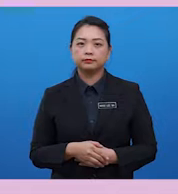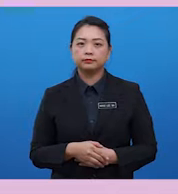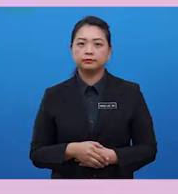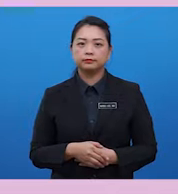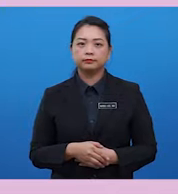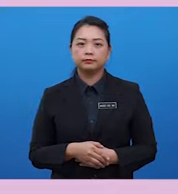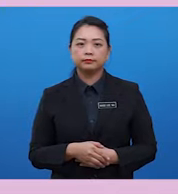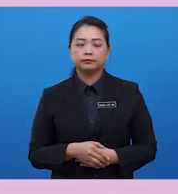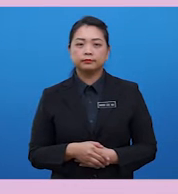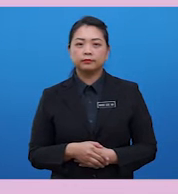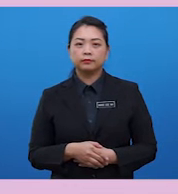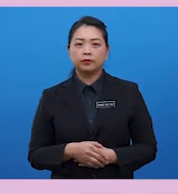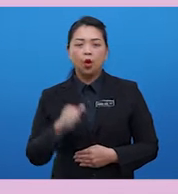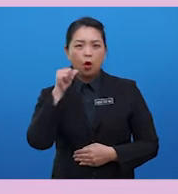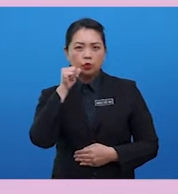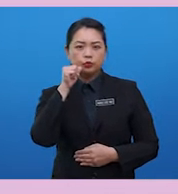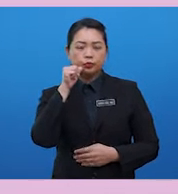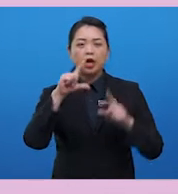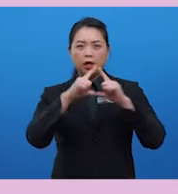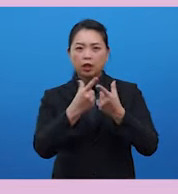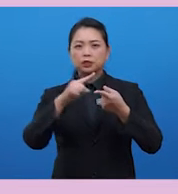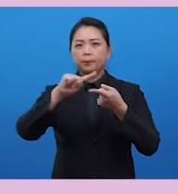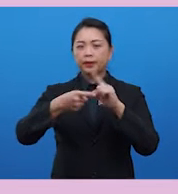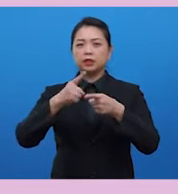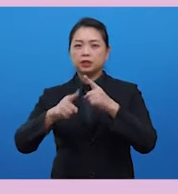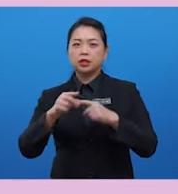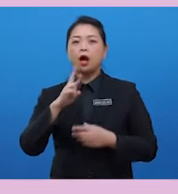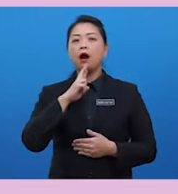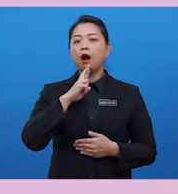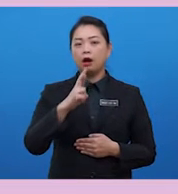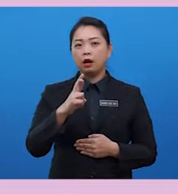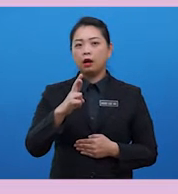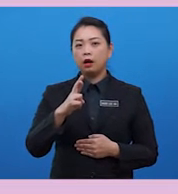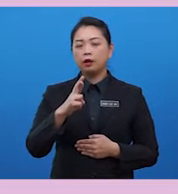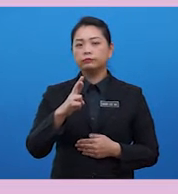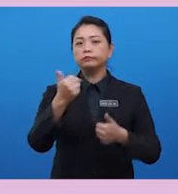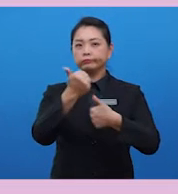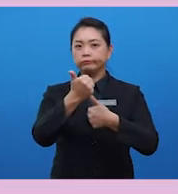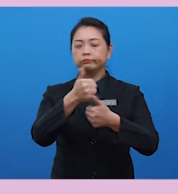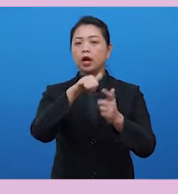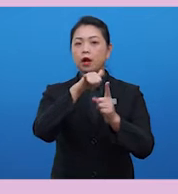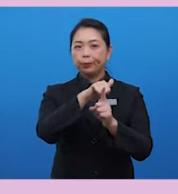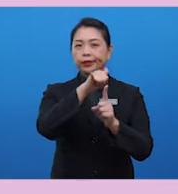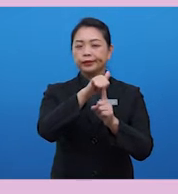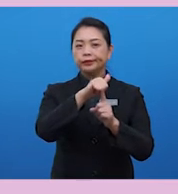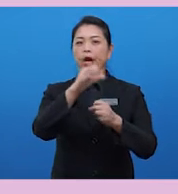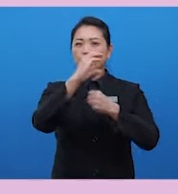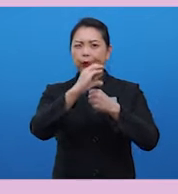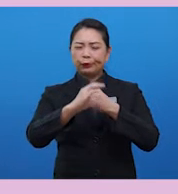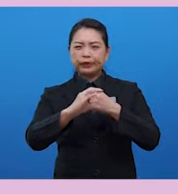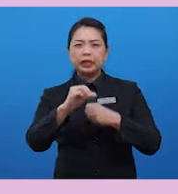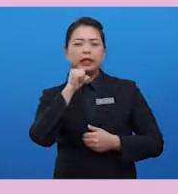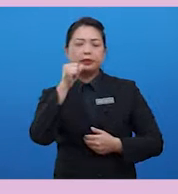Question 6. Now, Audrey's classmates are, is it A, bullies, cruel